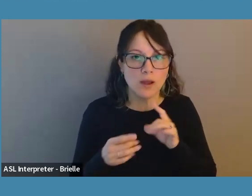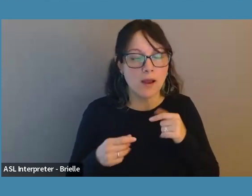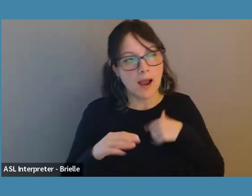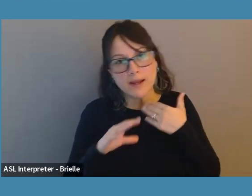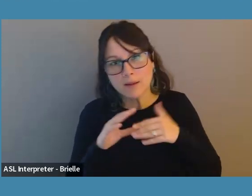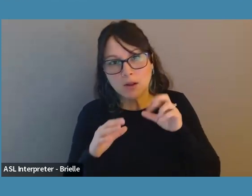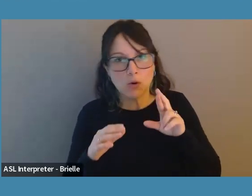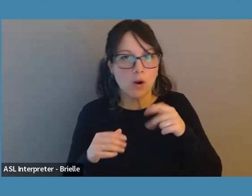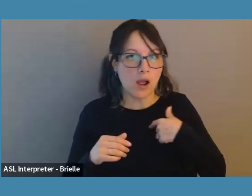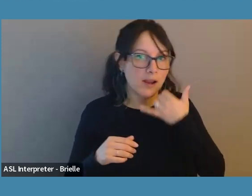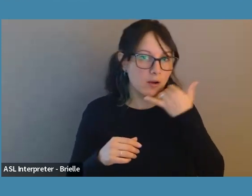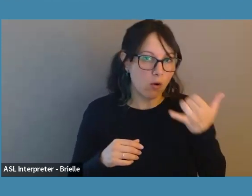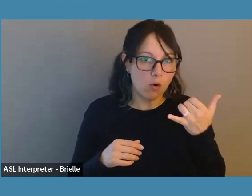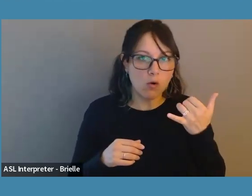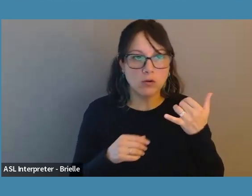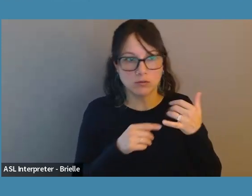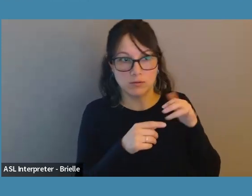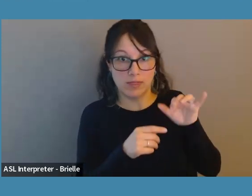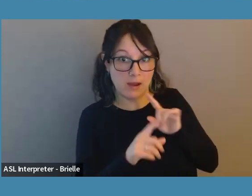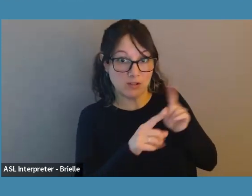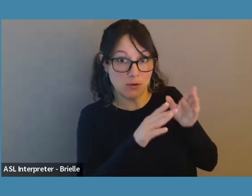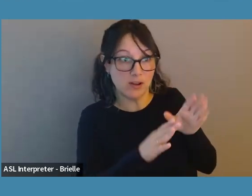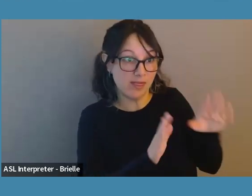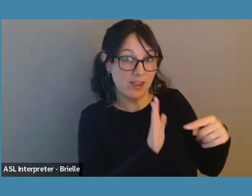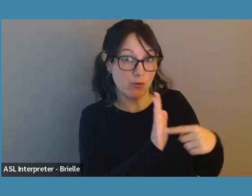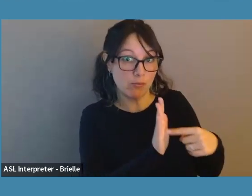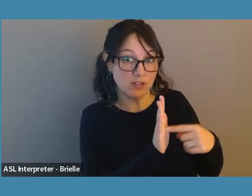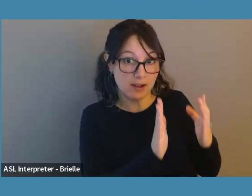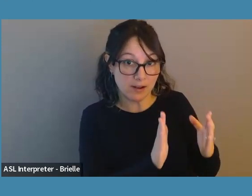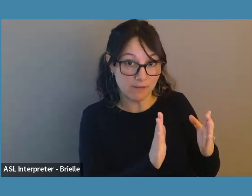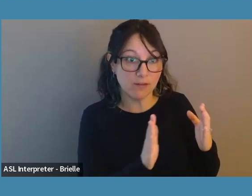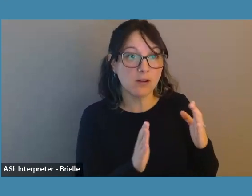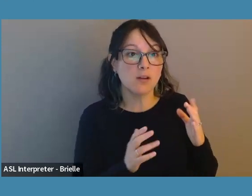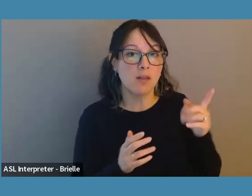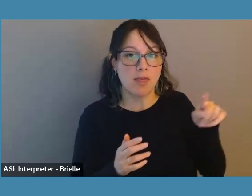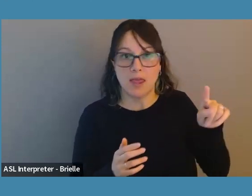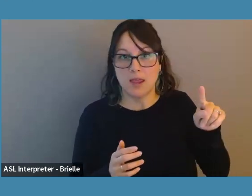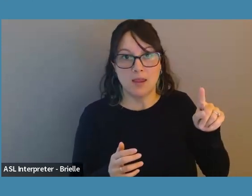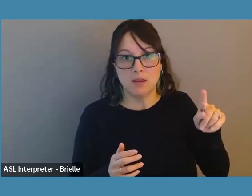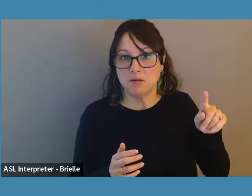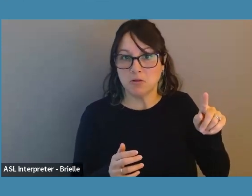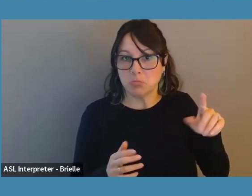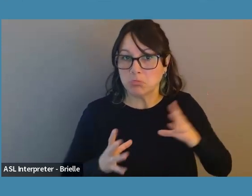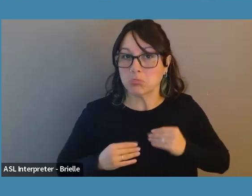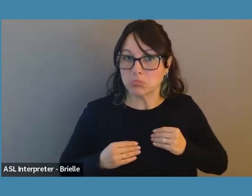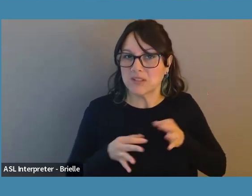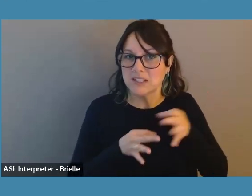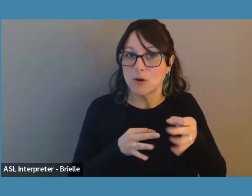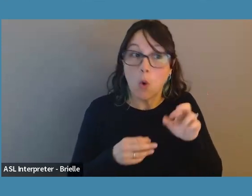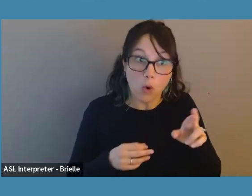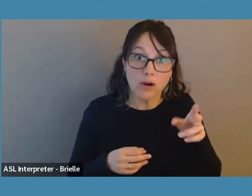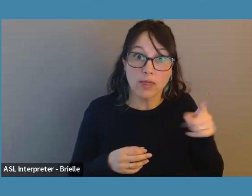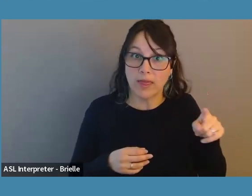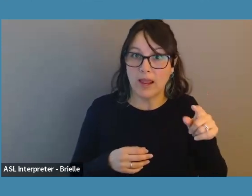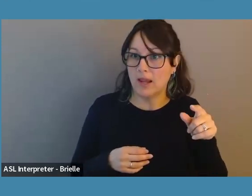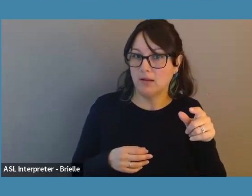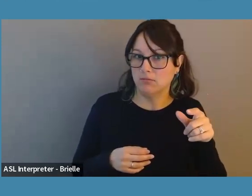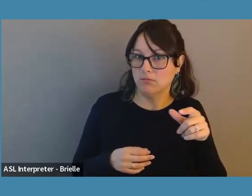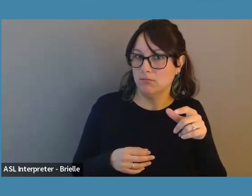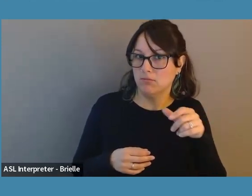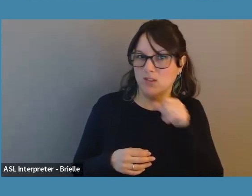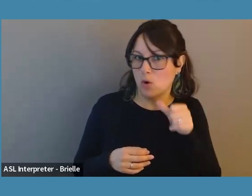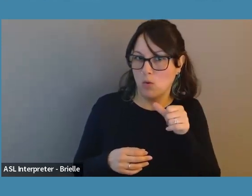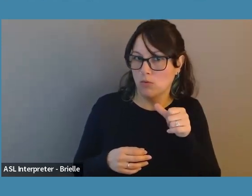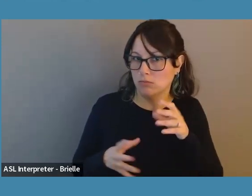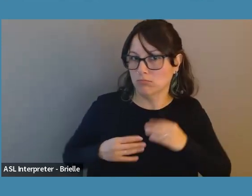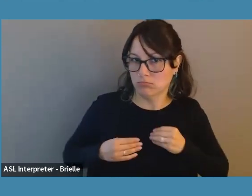I called the respondent's representative, and they do not object to the continuance, or they do object to the continuance, however it is